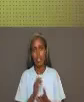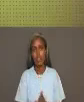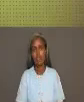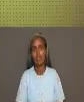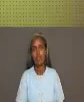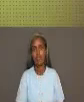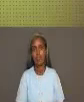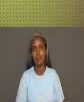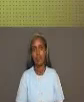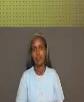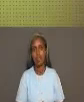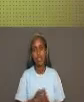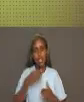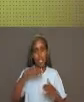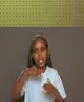borrowing,